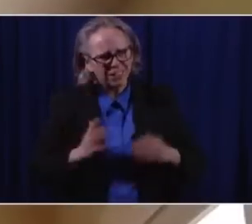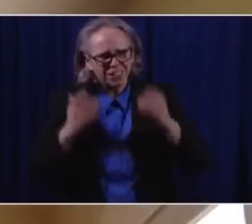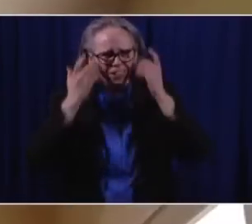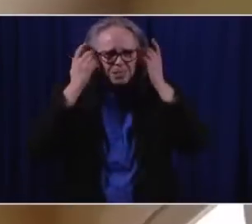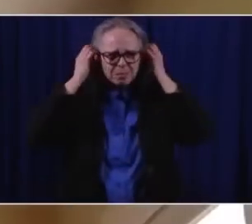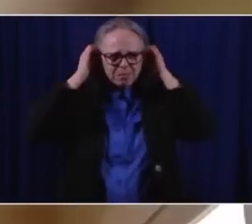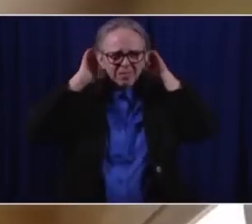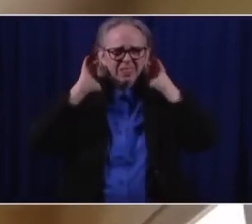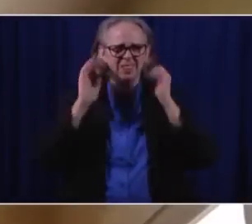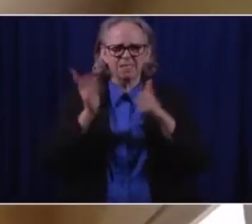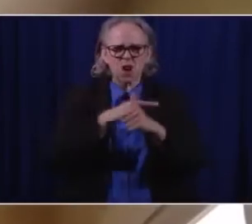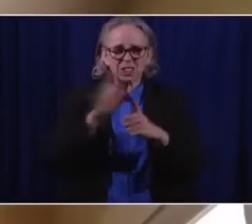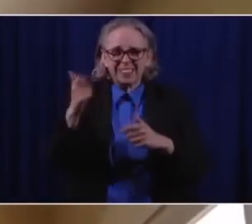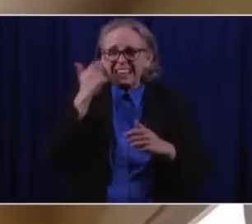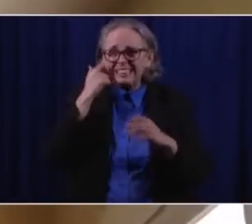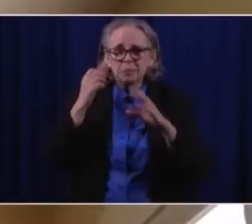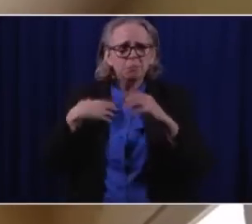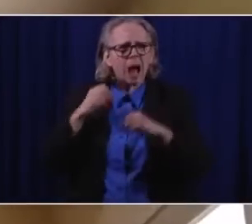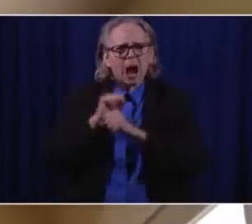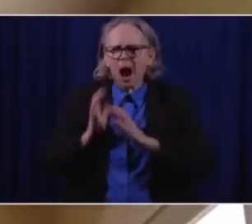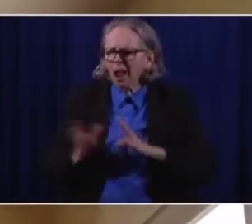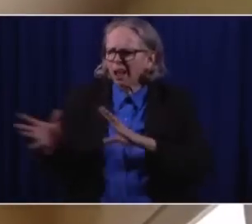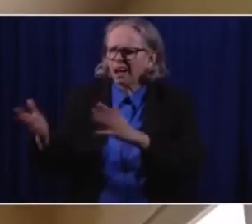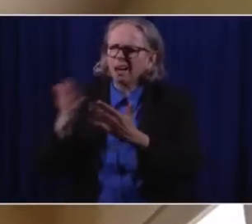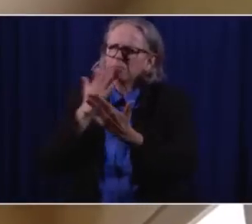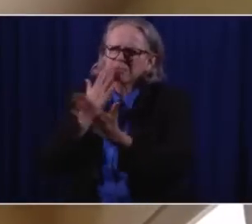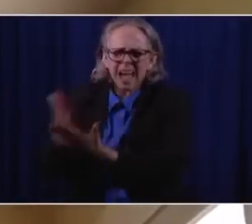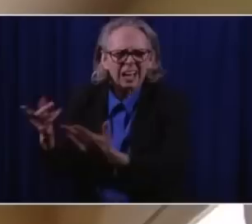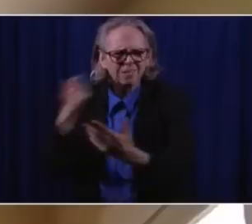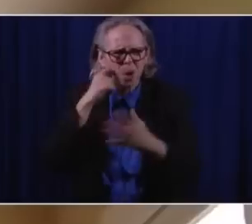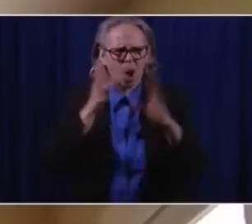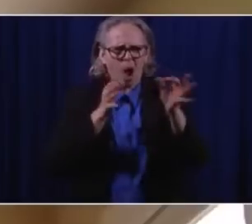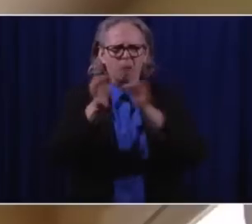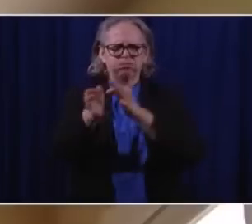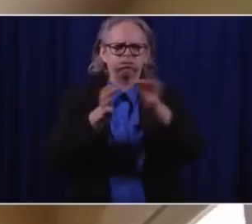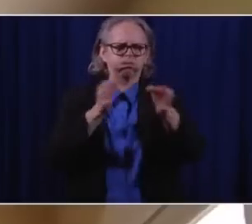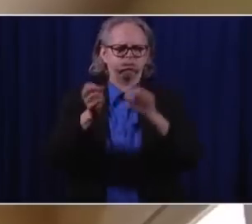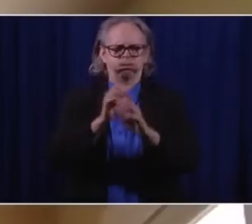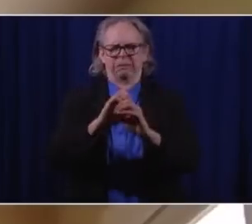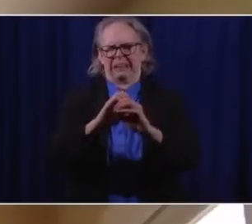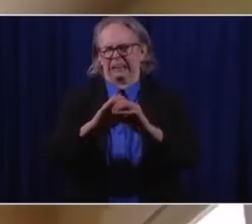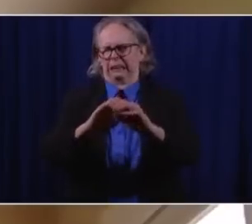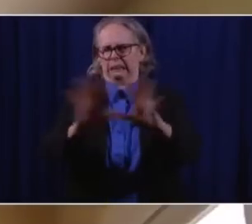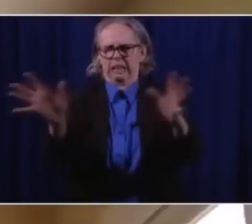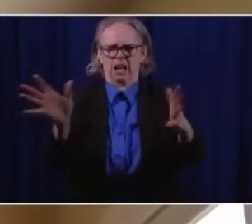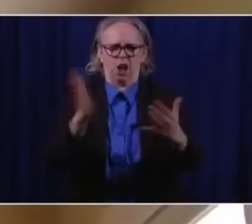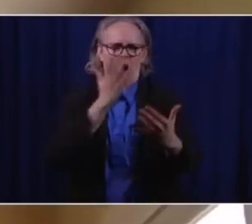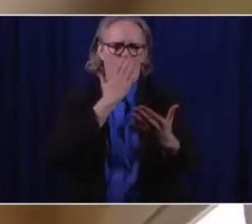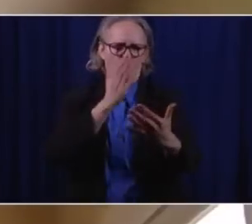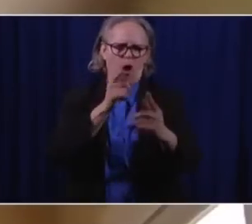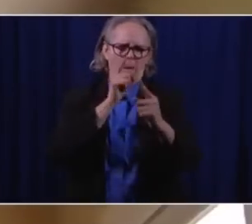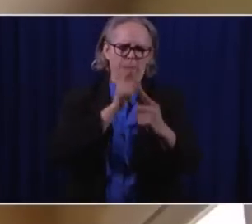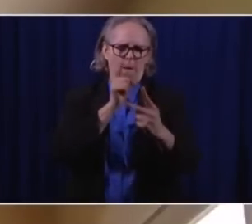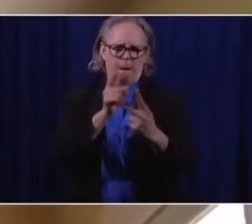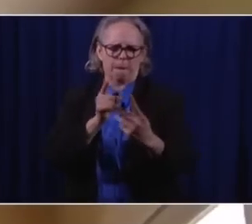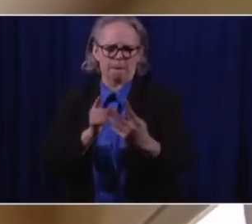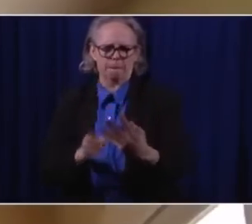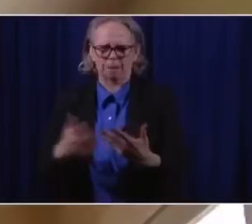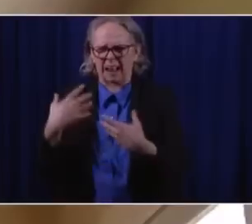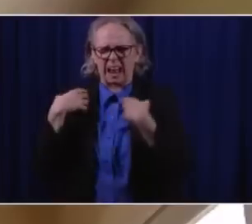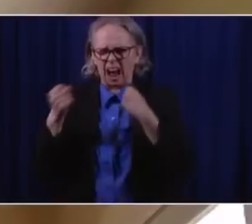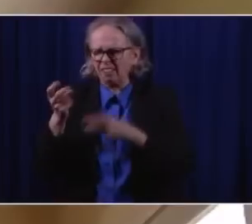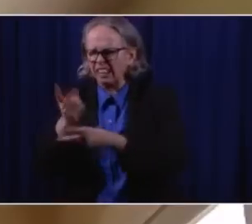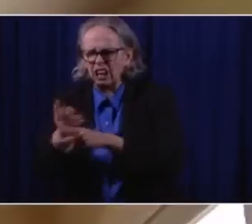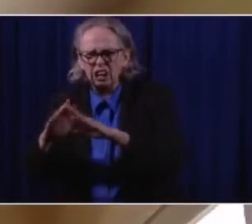my colleagues. You know, they really painted such a clear picture of the difficult conditions and the enormous stresses that are being faced by